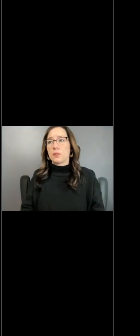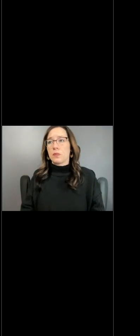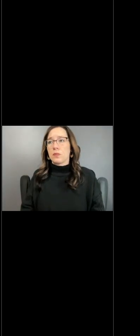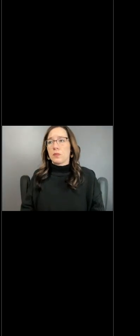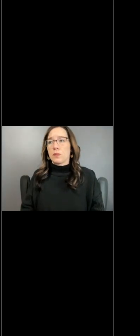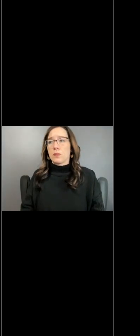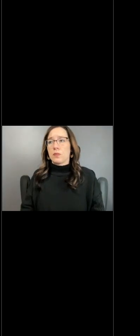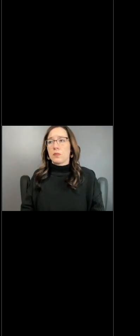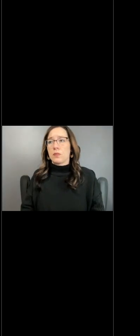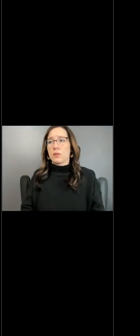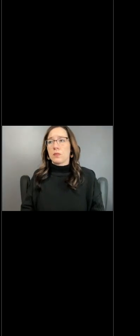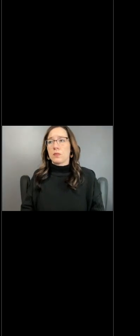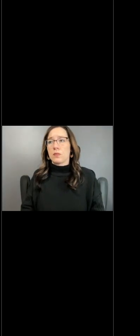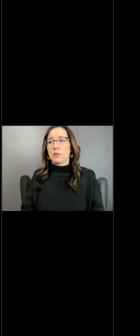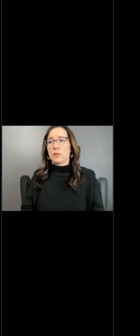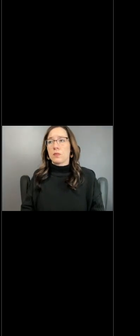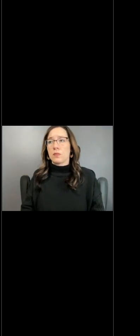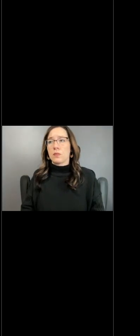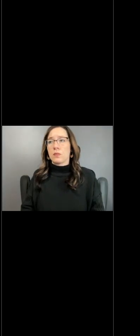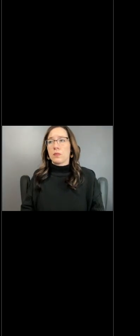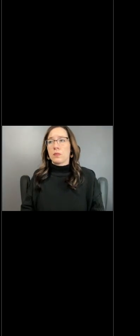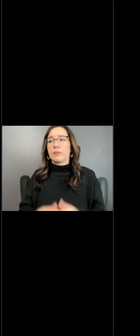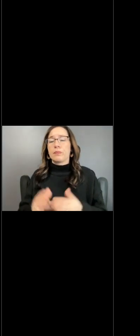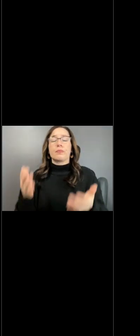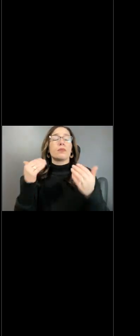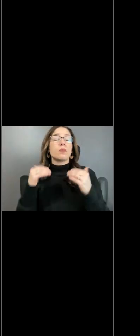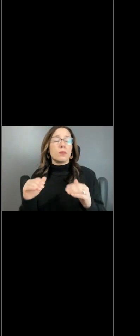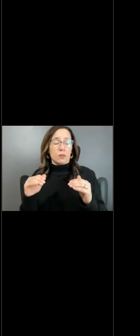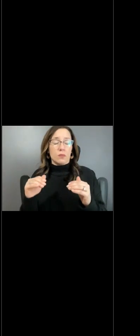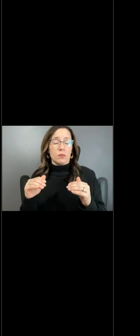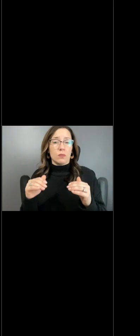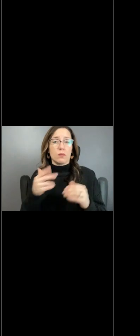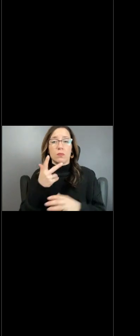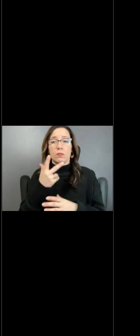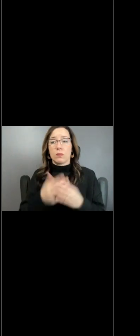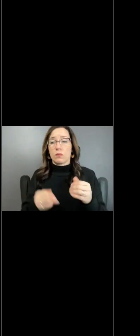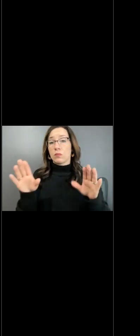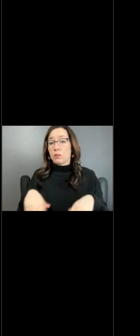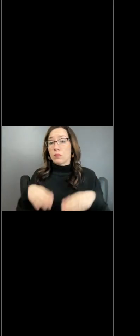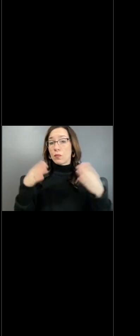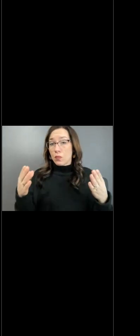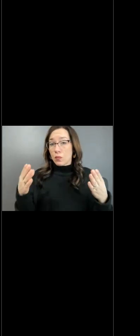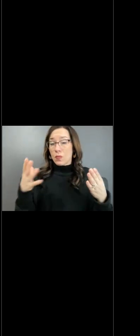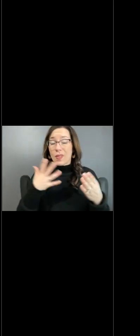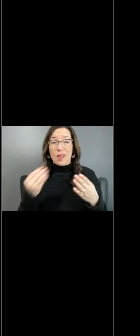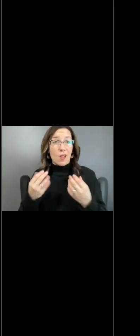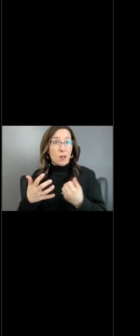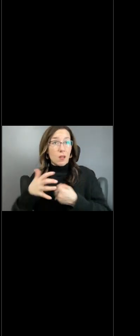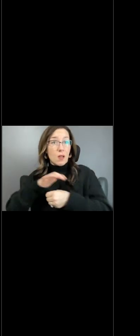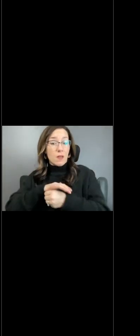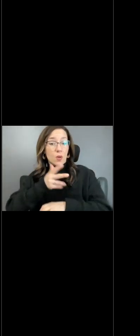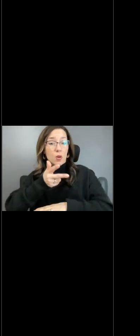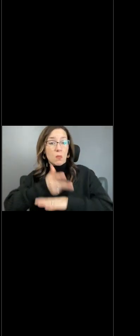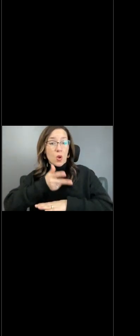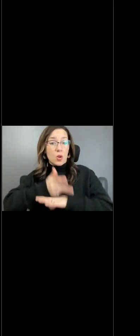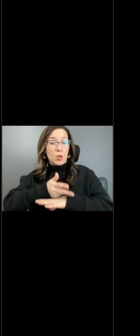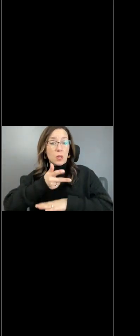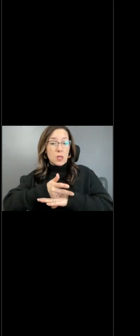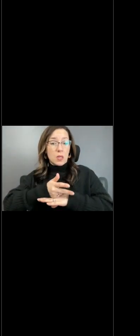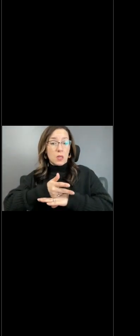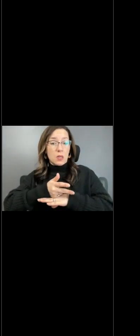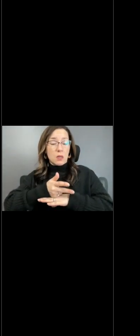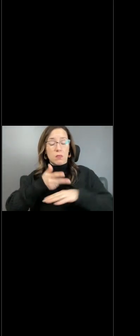The next question, if both open and covered parking spaces